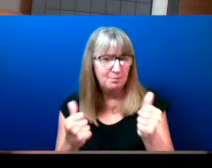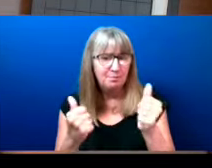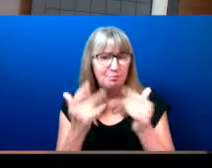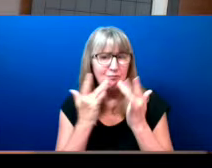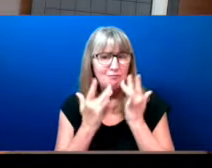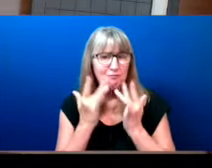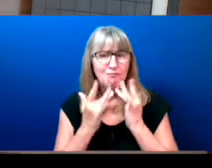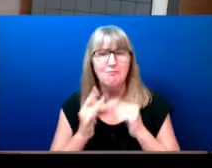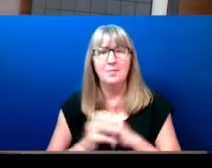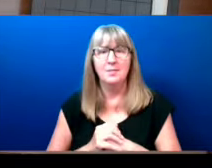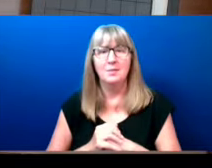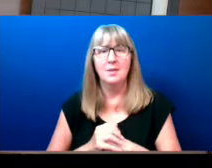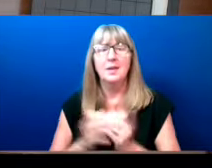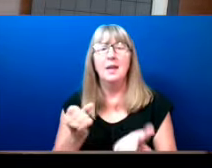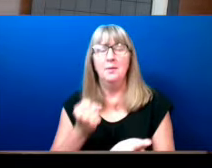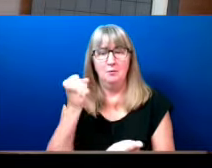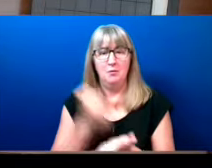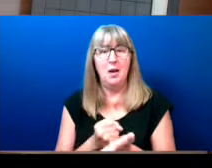your heart be light.